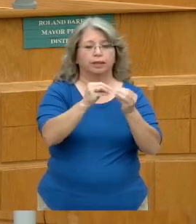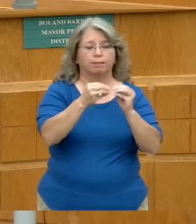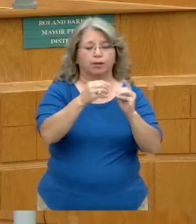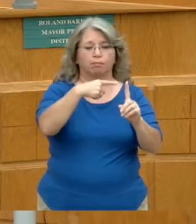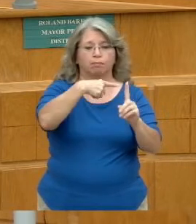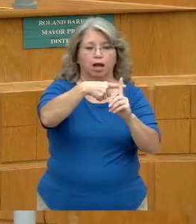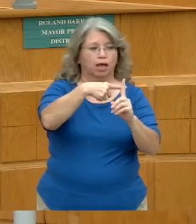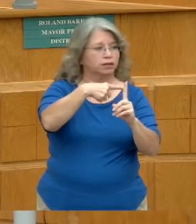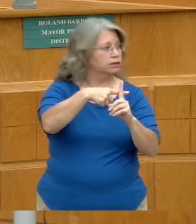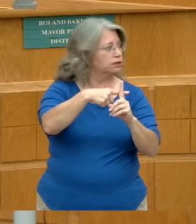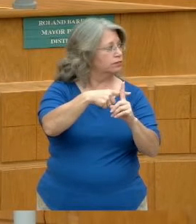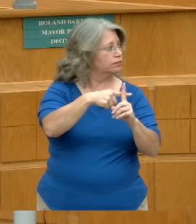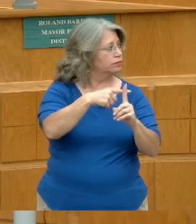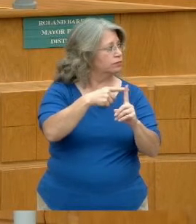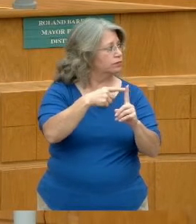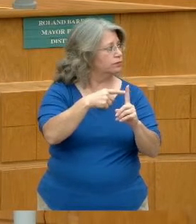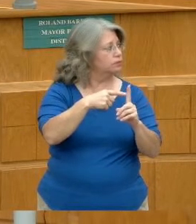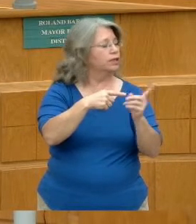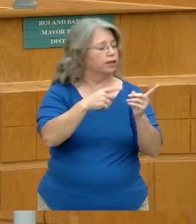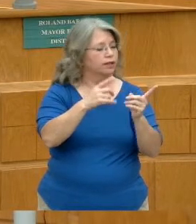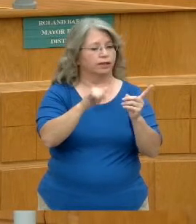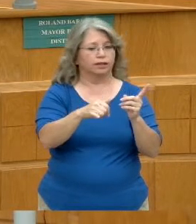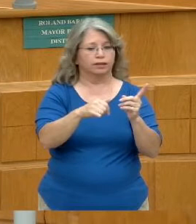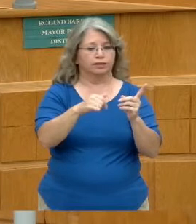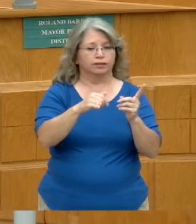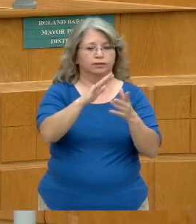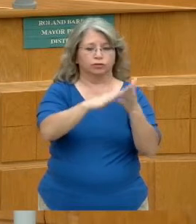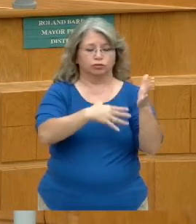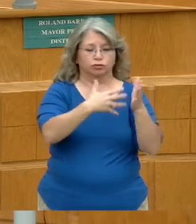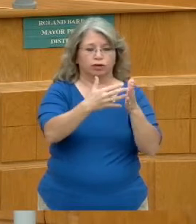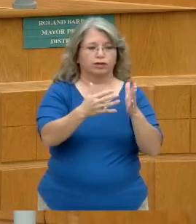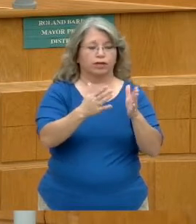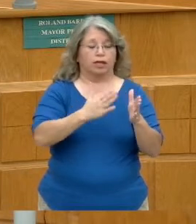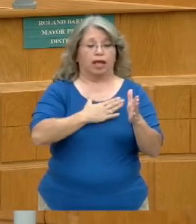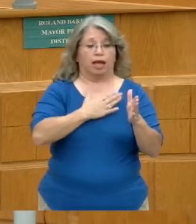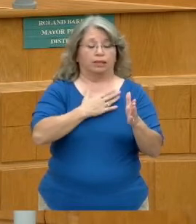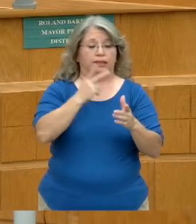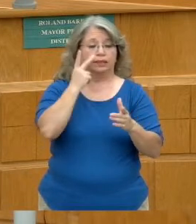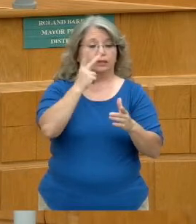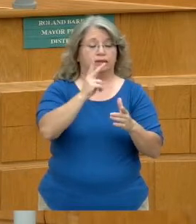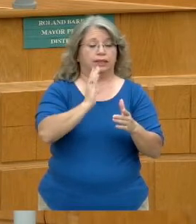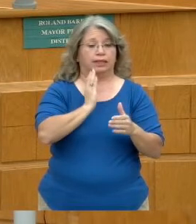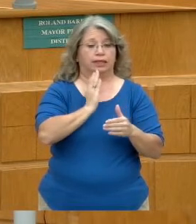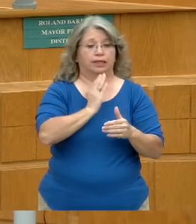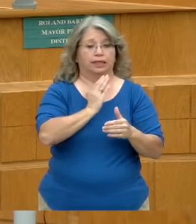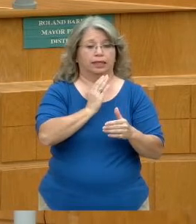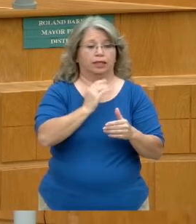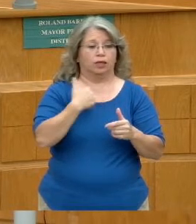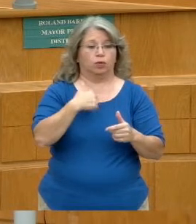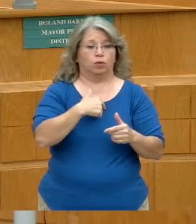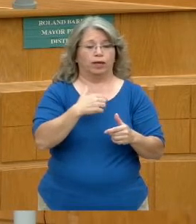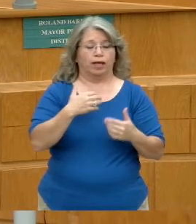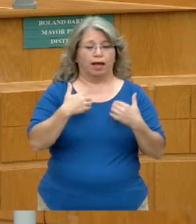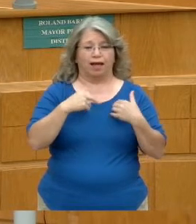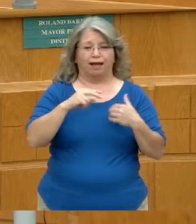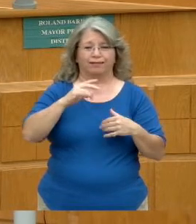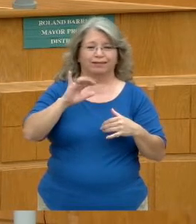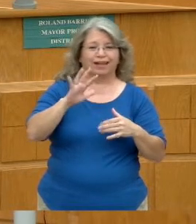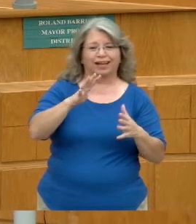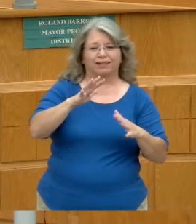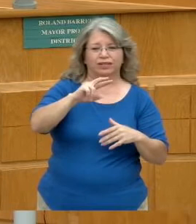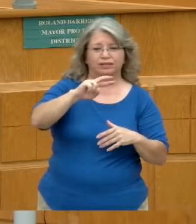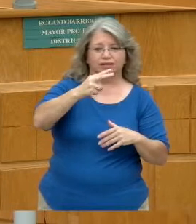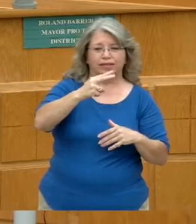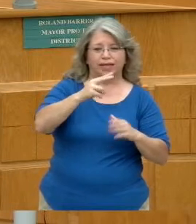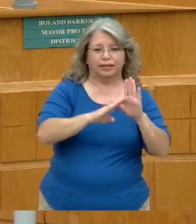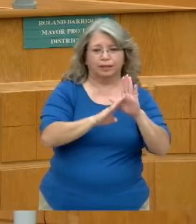second. Yep, there we go. So we're happy to see that our peak, our kind of second peak that was experienced because of